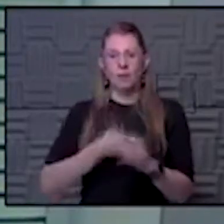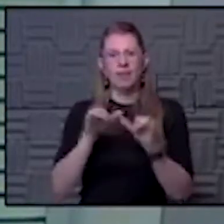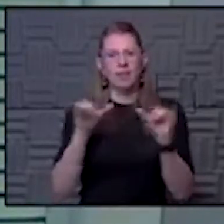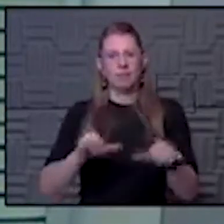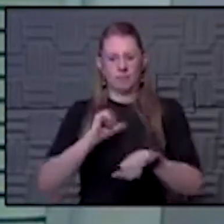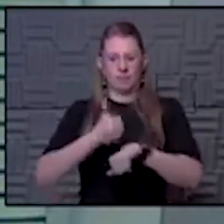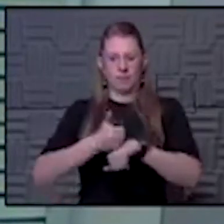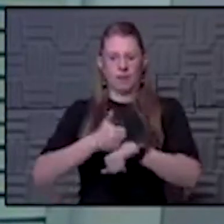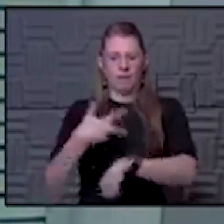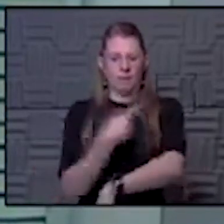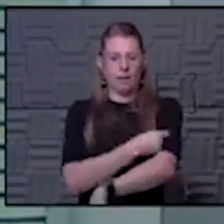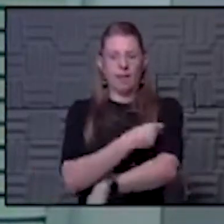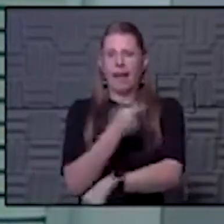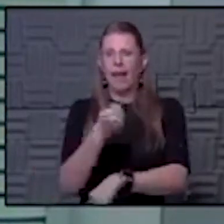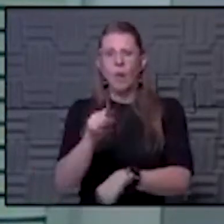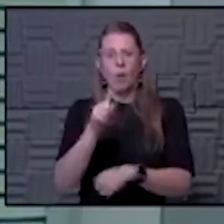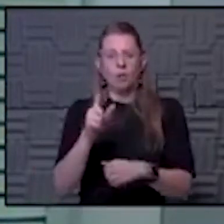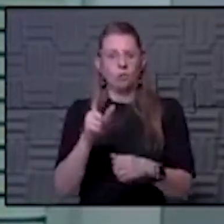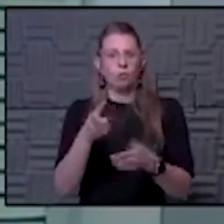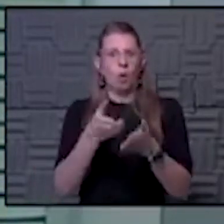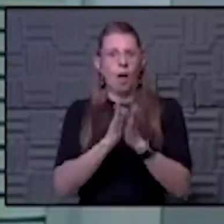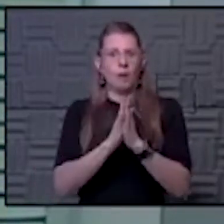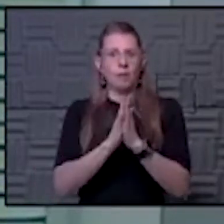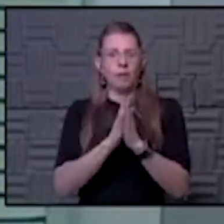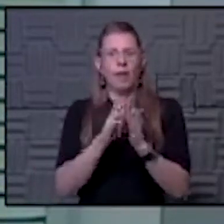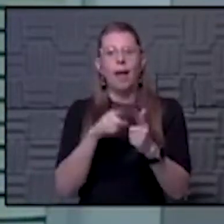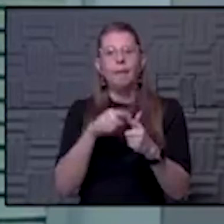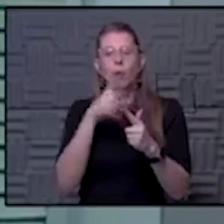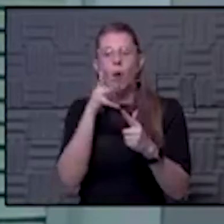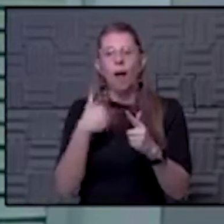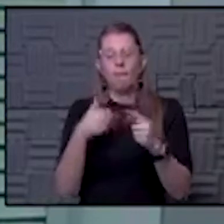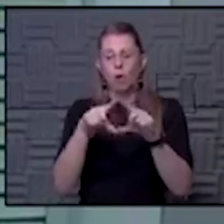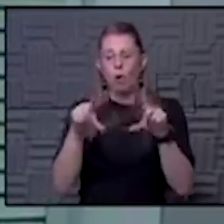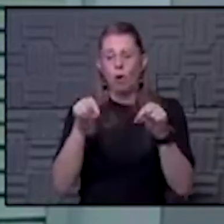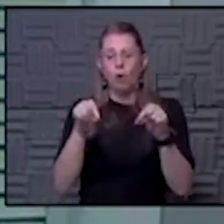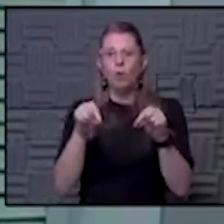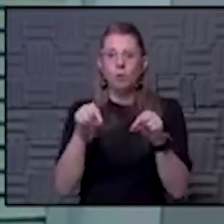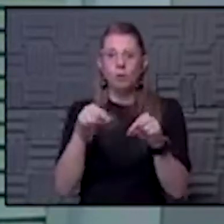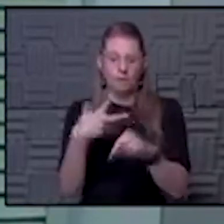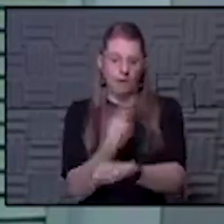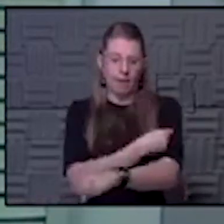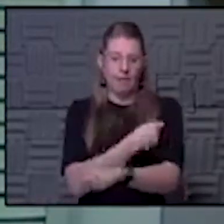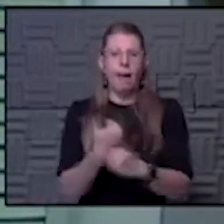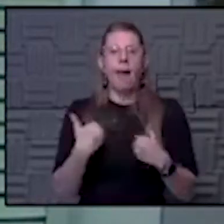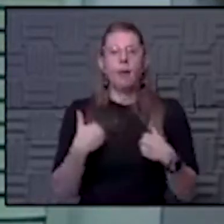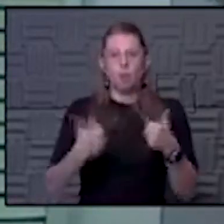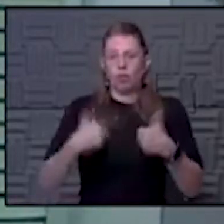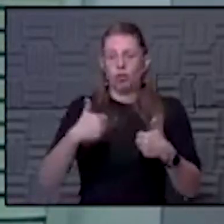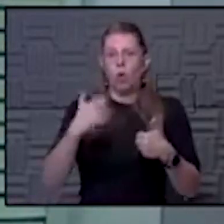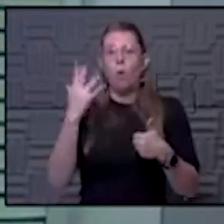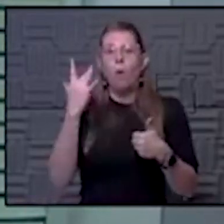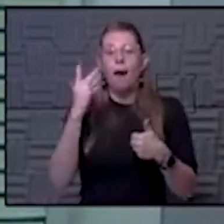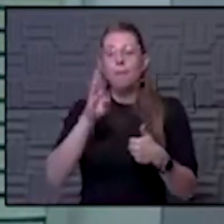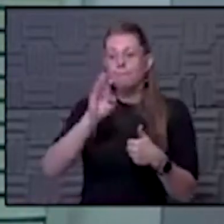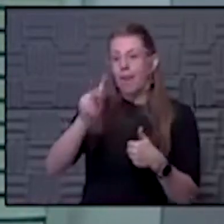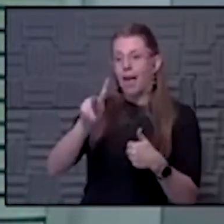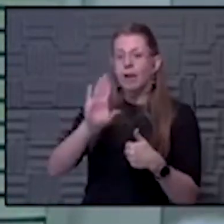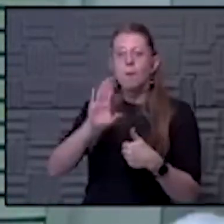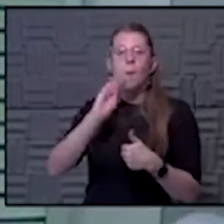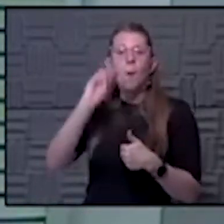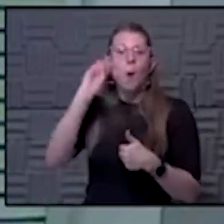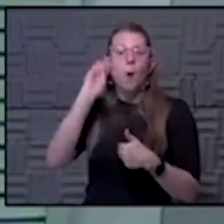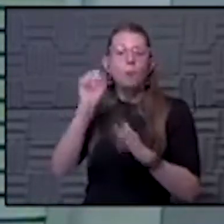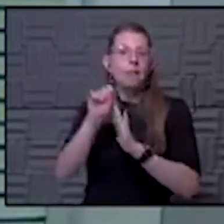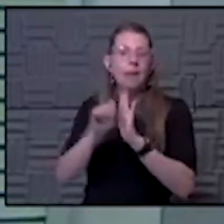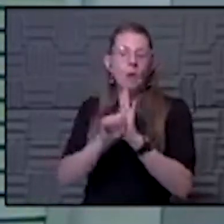it, and then they will have a card that says what kind of vaccine they had. So when they go back to their home state or